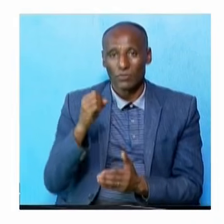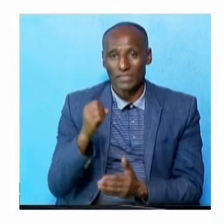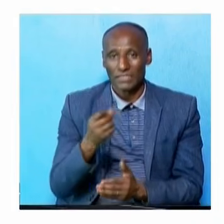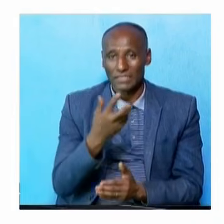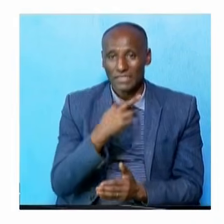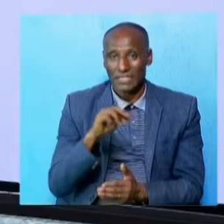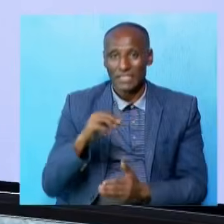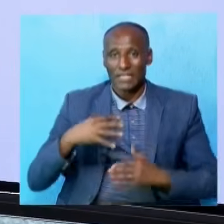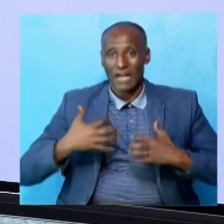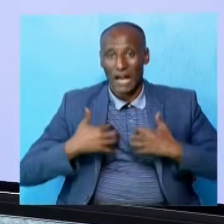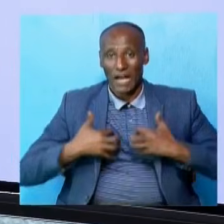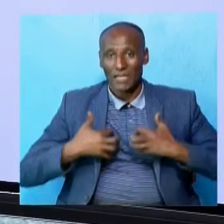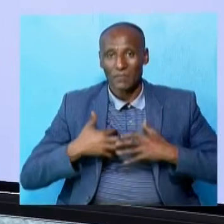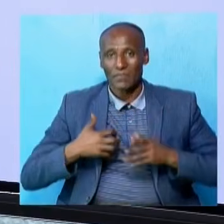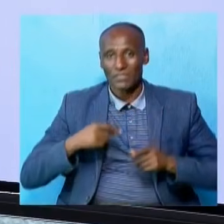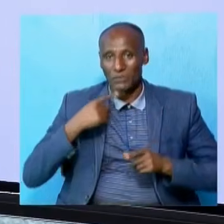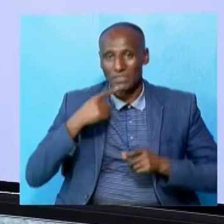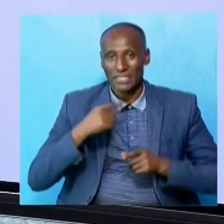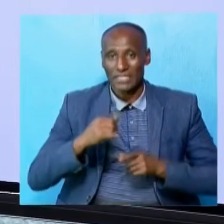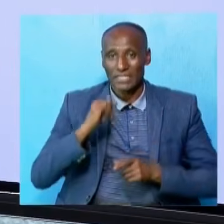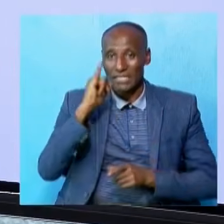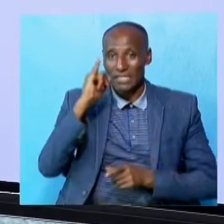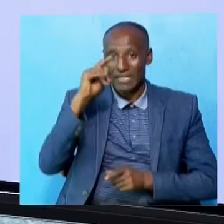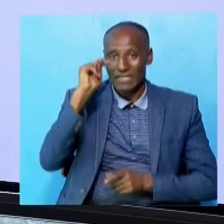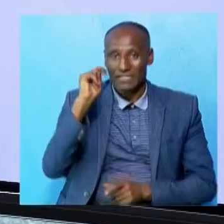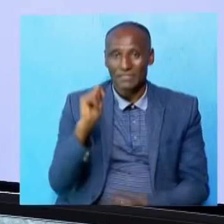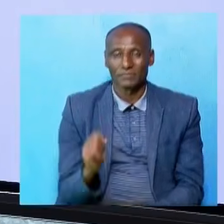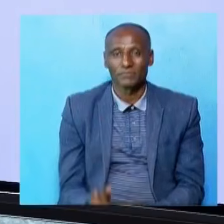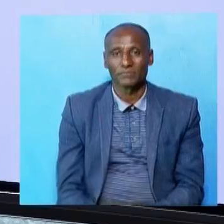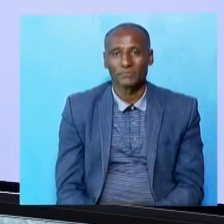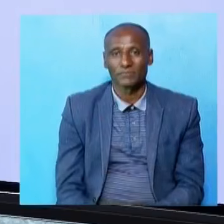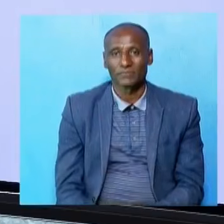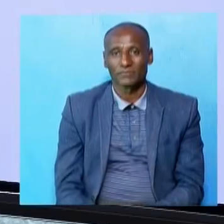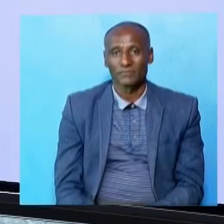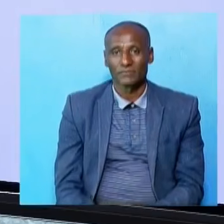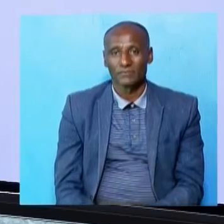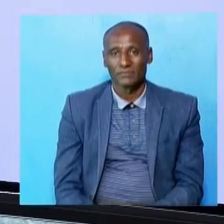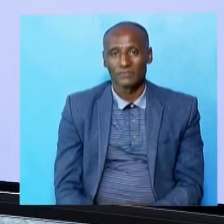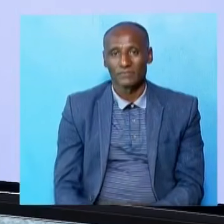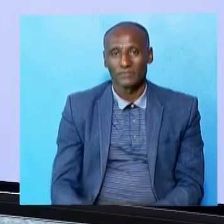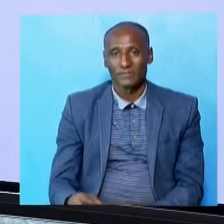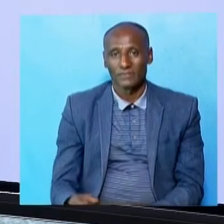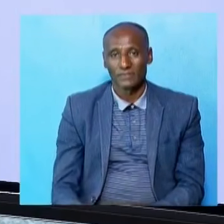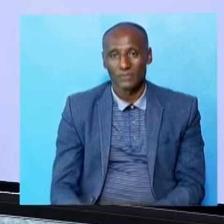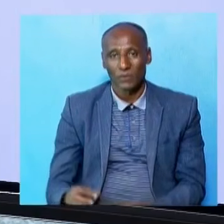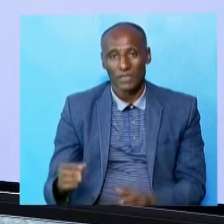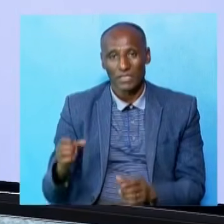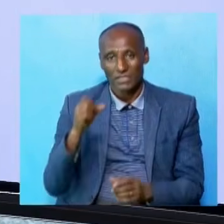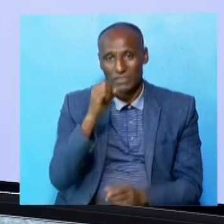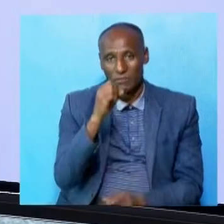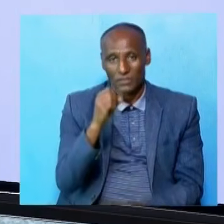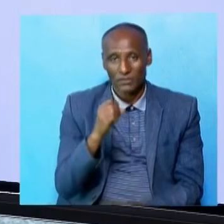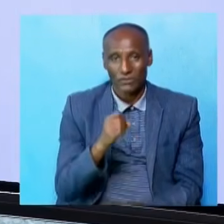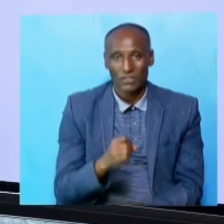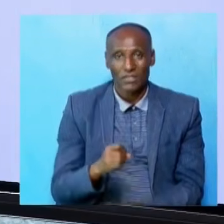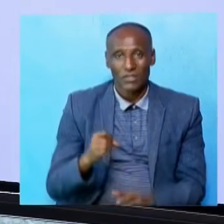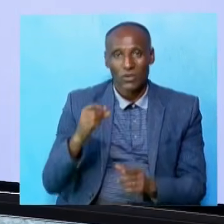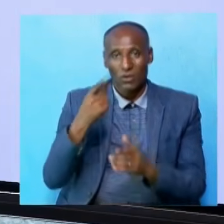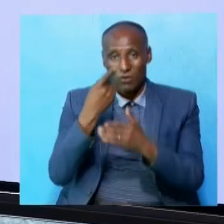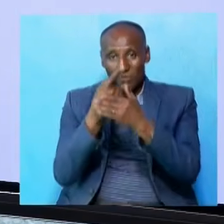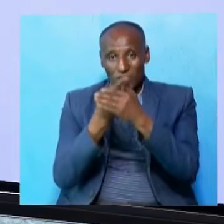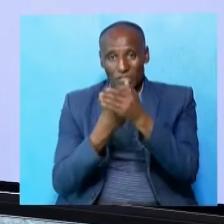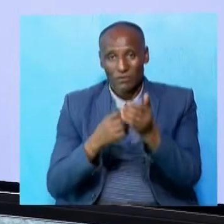what? It. Do you see these three? When you have a subject of these three, or singular